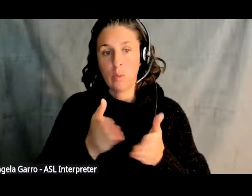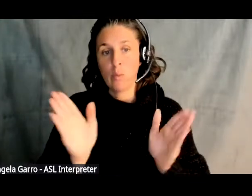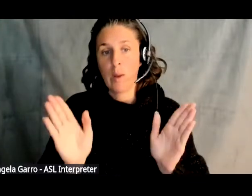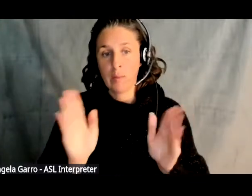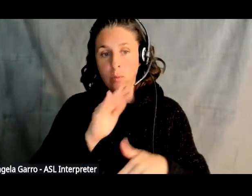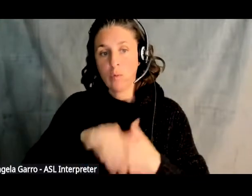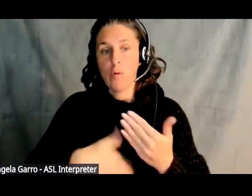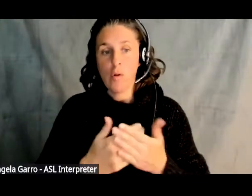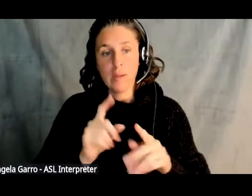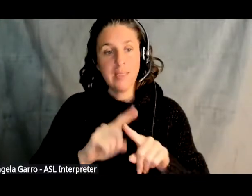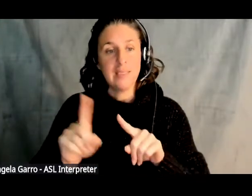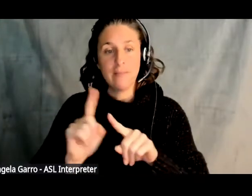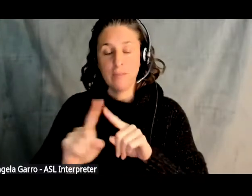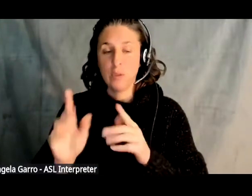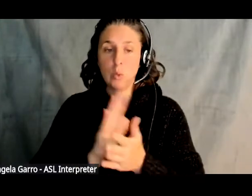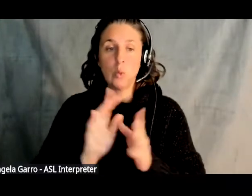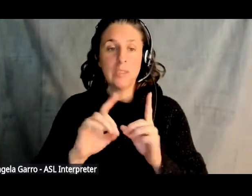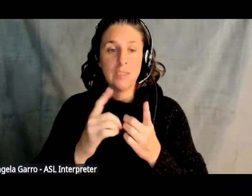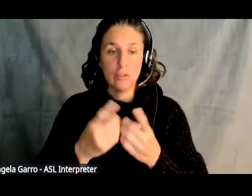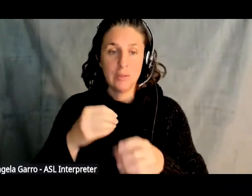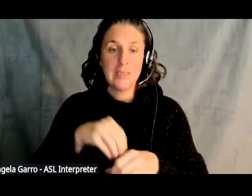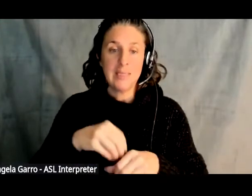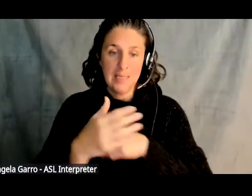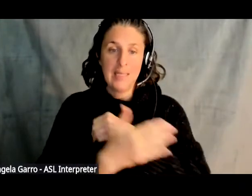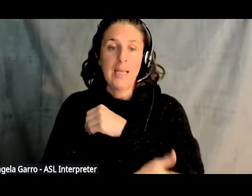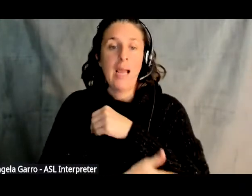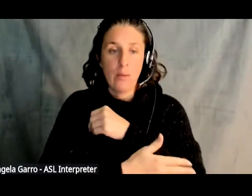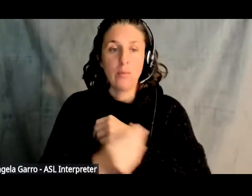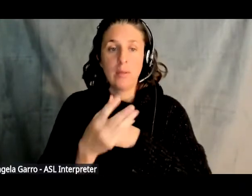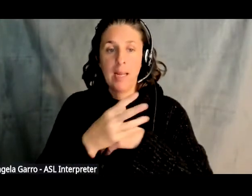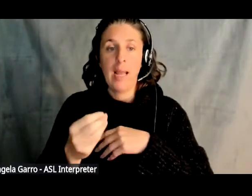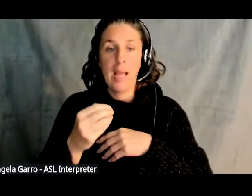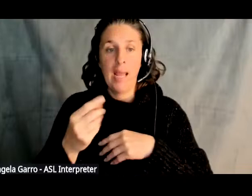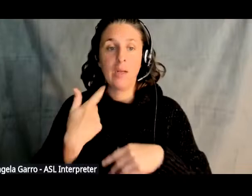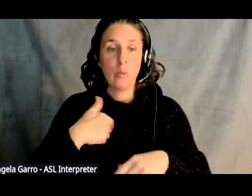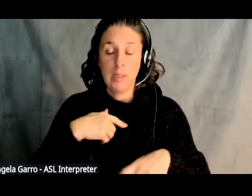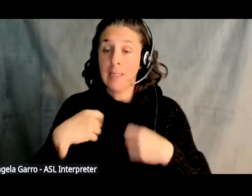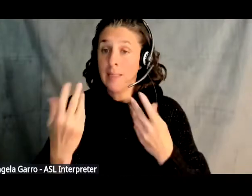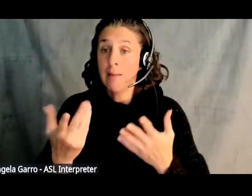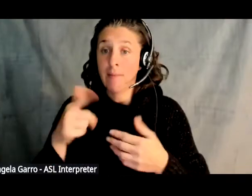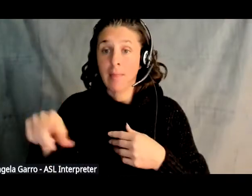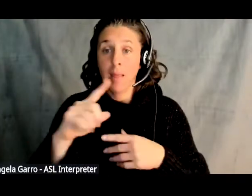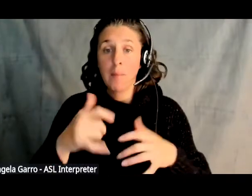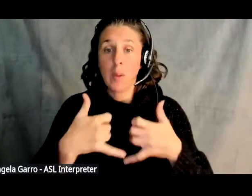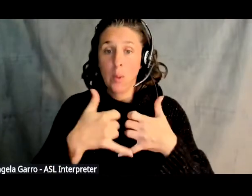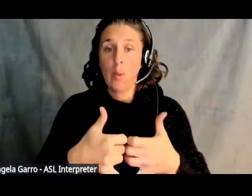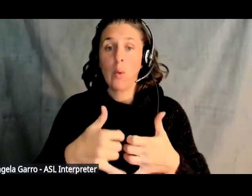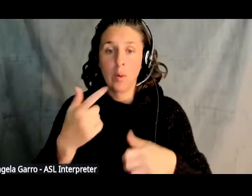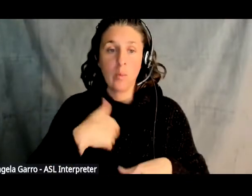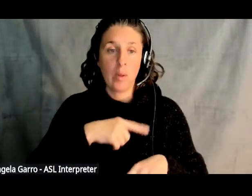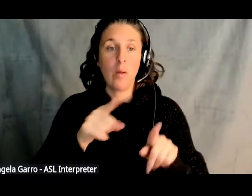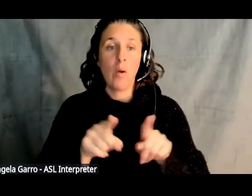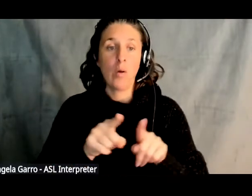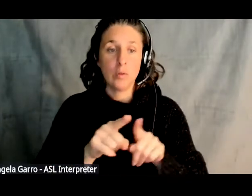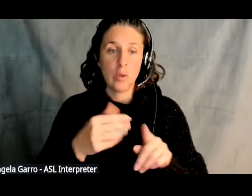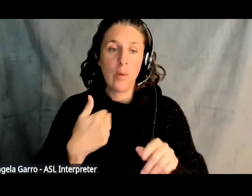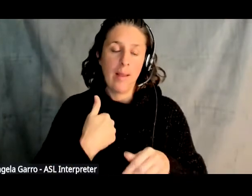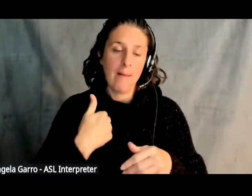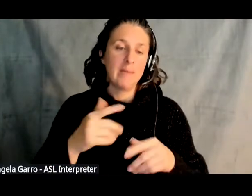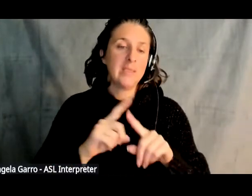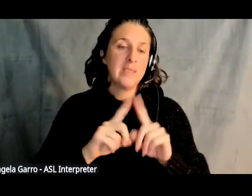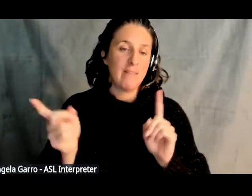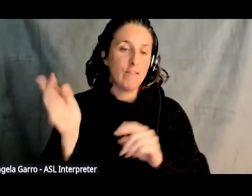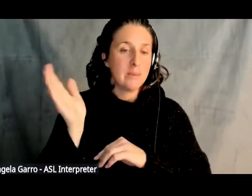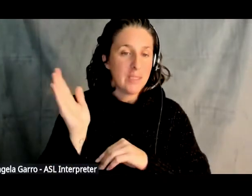of the different school districts in the county and give them an award. We also have different speakers